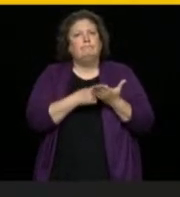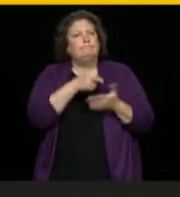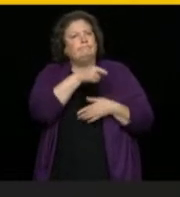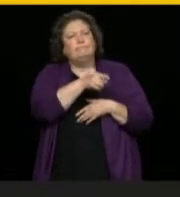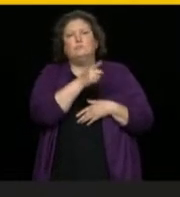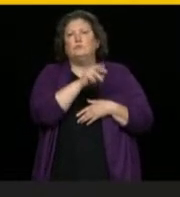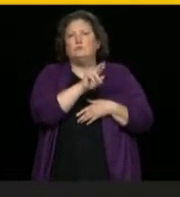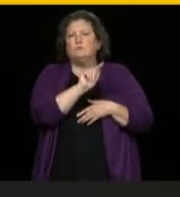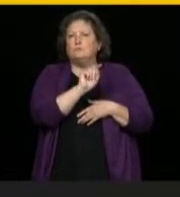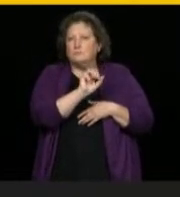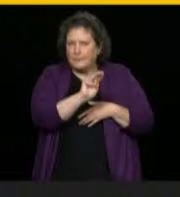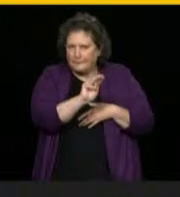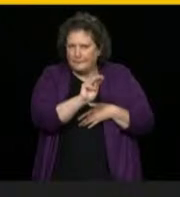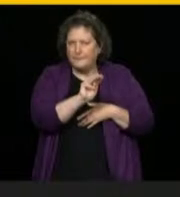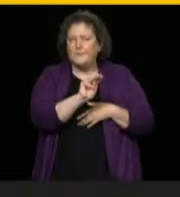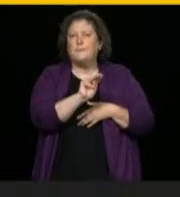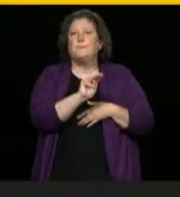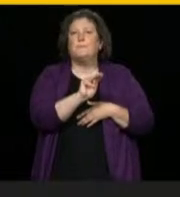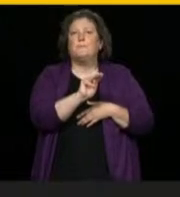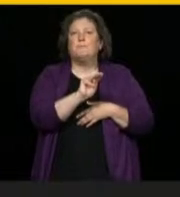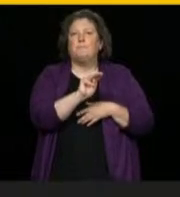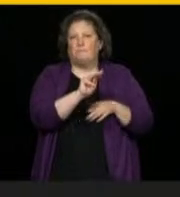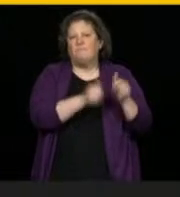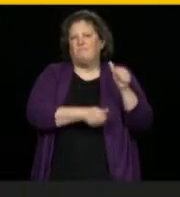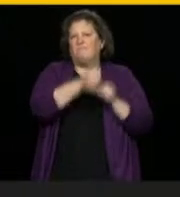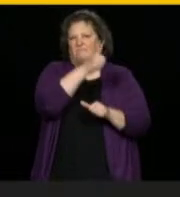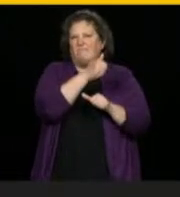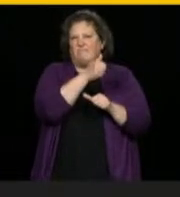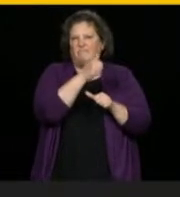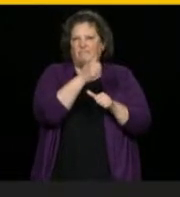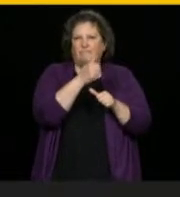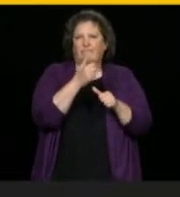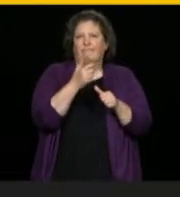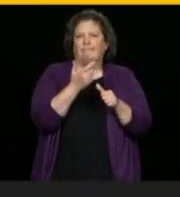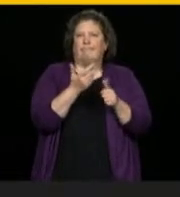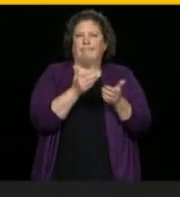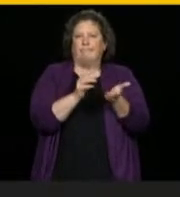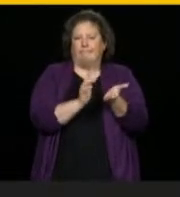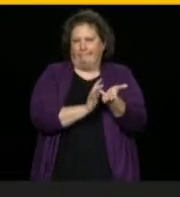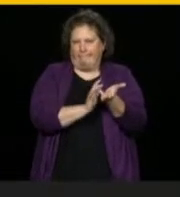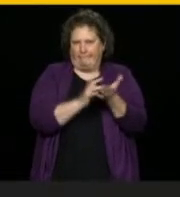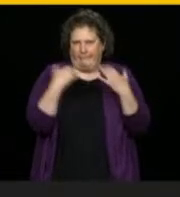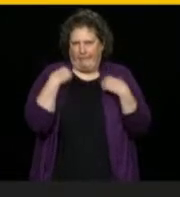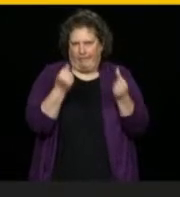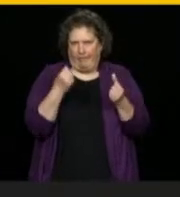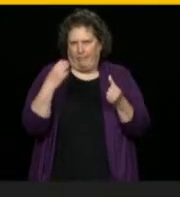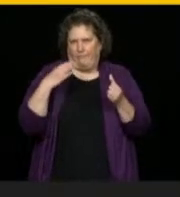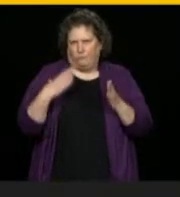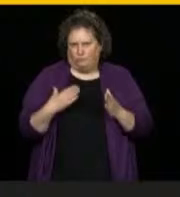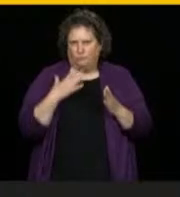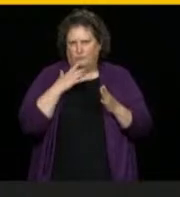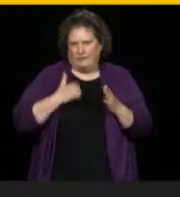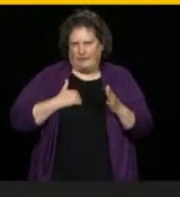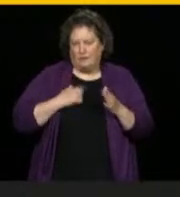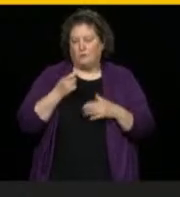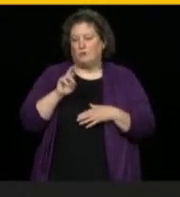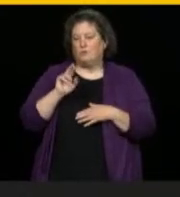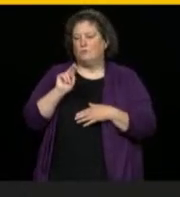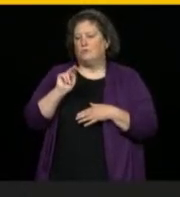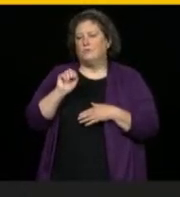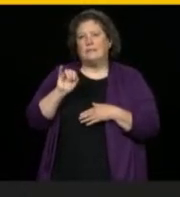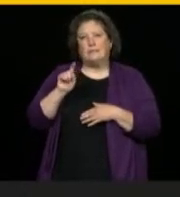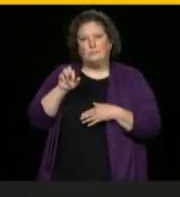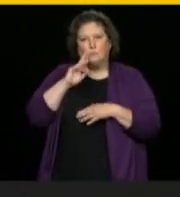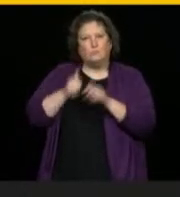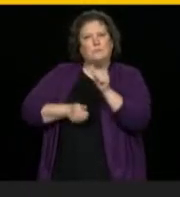the Chief Public Medical Health Officer of Canada, Dr. Namer, who is Chief Scientist, and Dr. Naylor, who